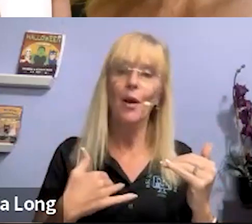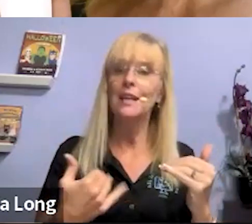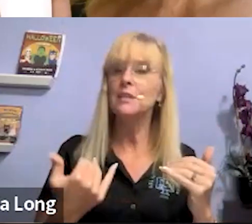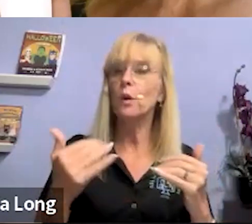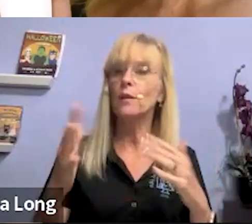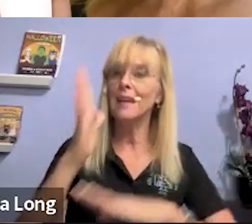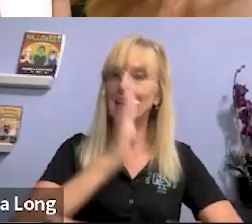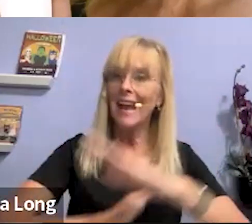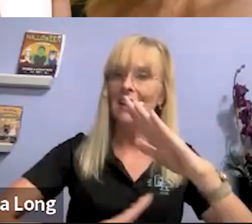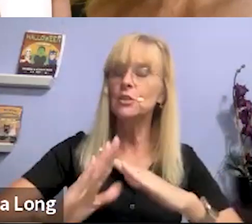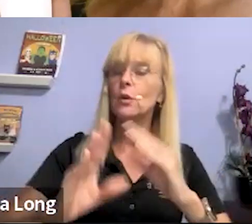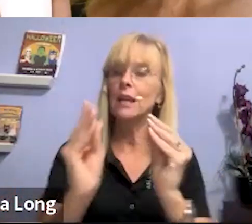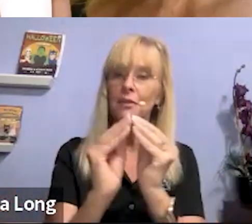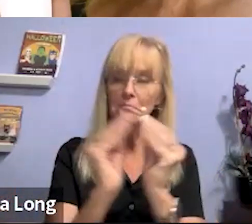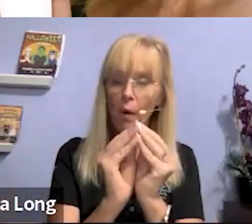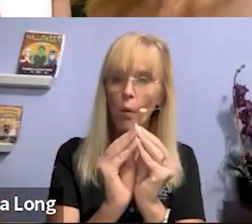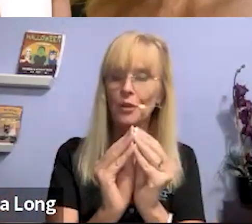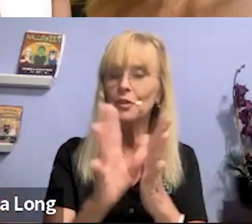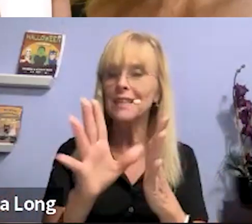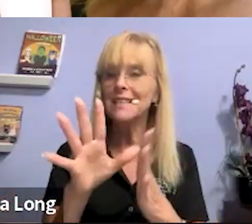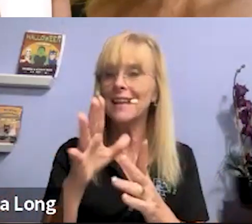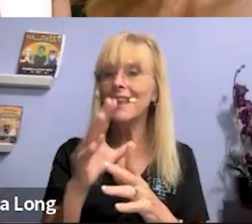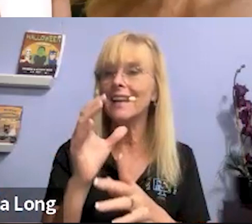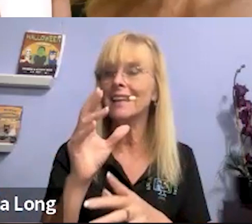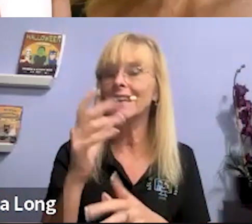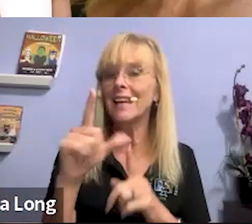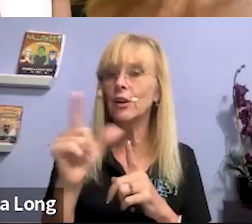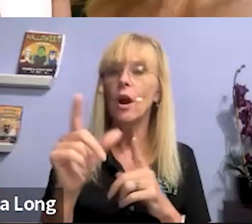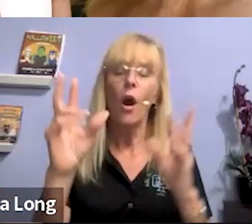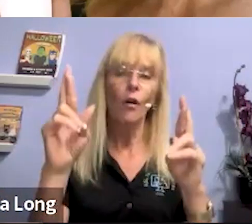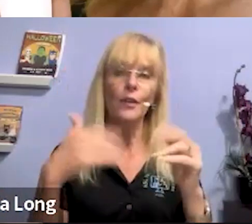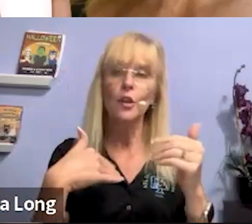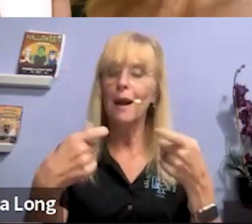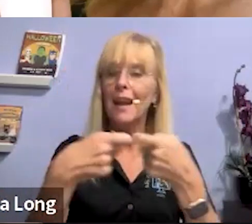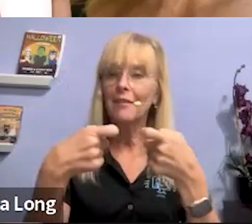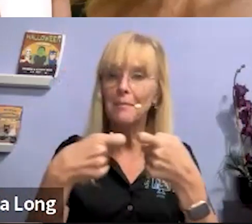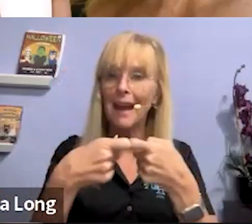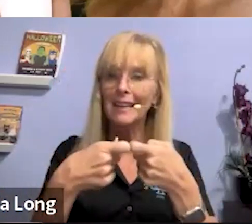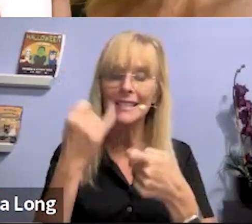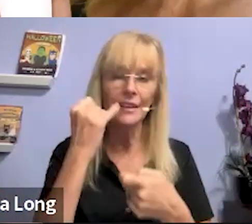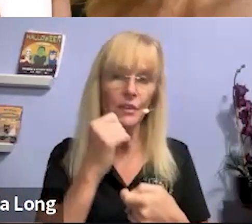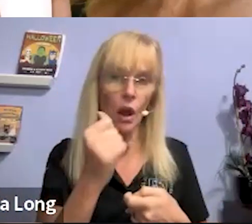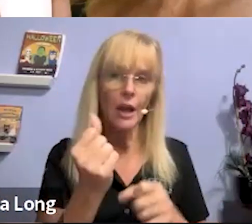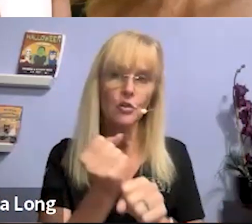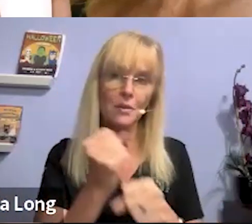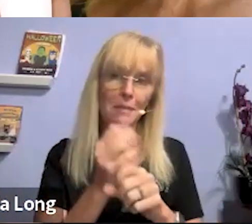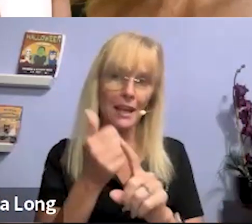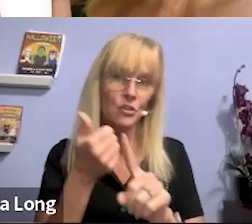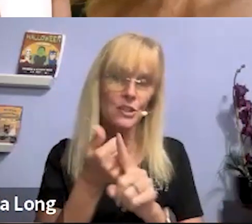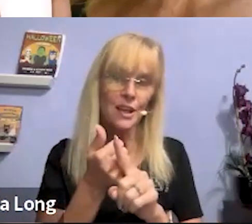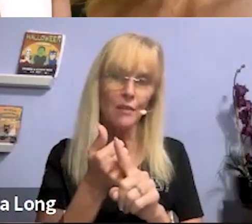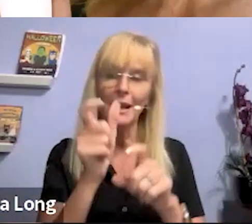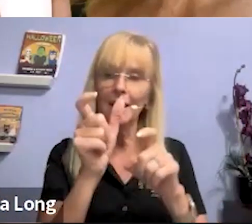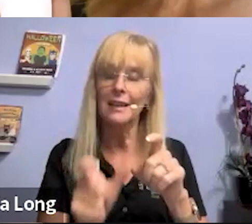second part is where they get hands-on even more. You're going to take that letter. Hopefully you might have the magnets. If not, you can